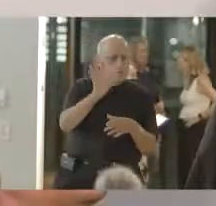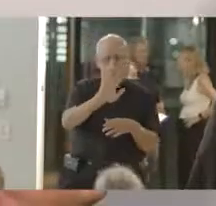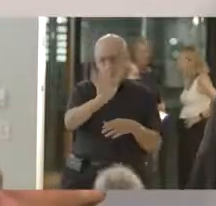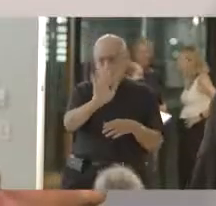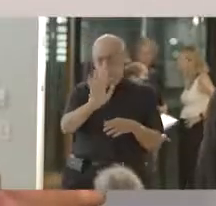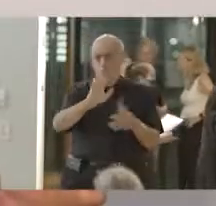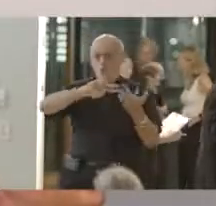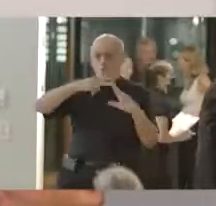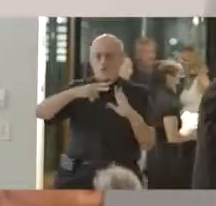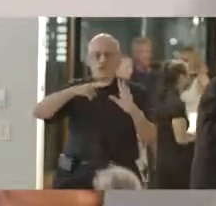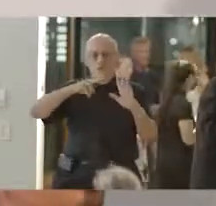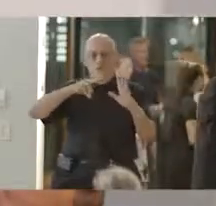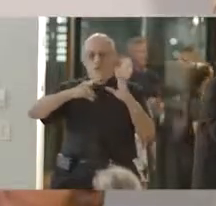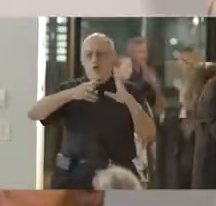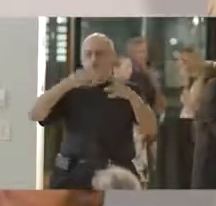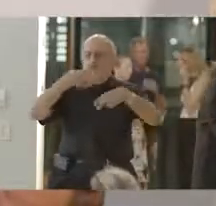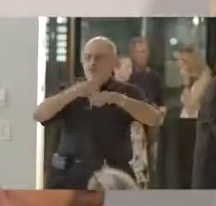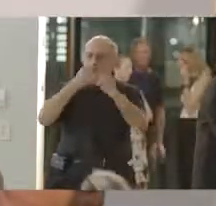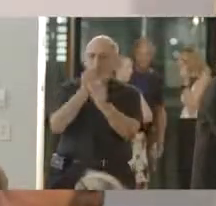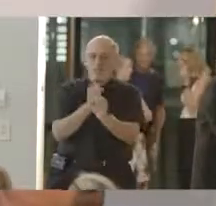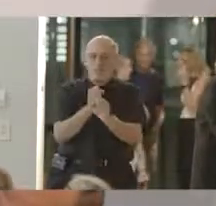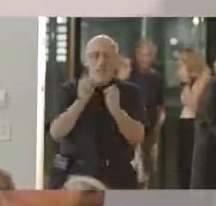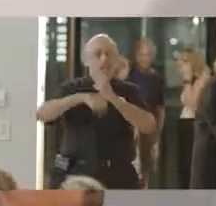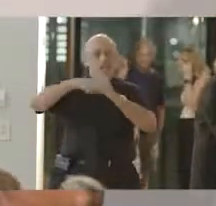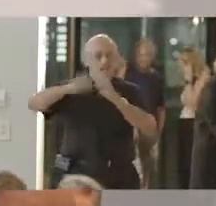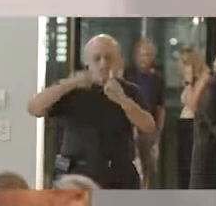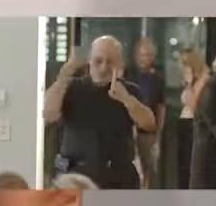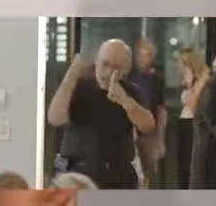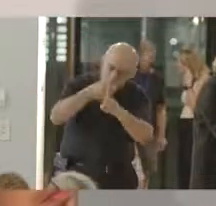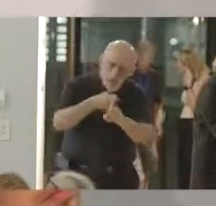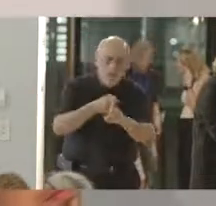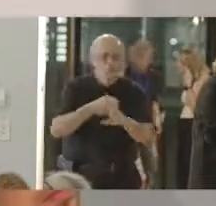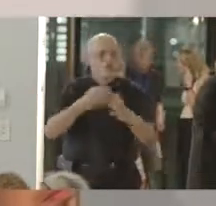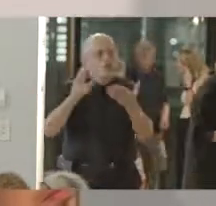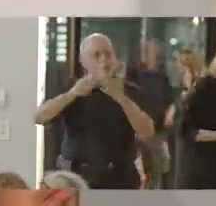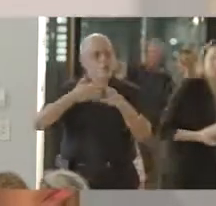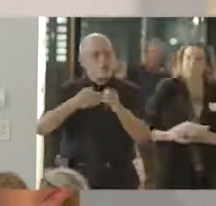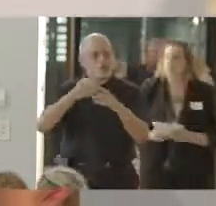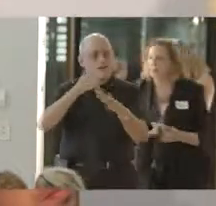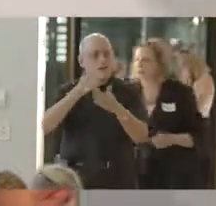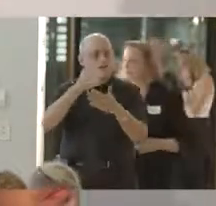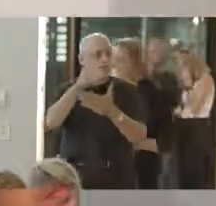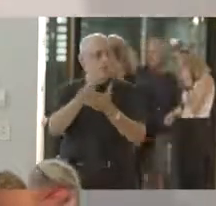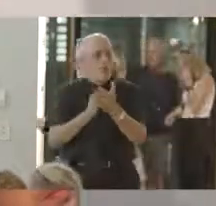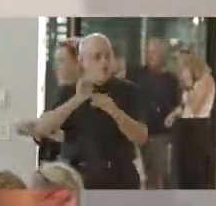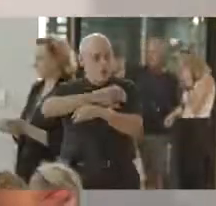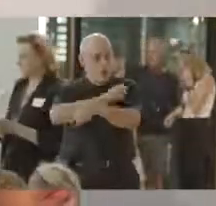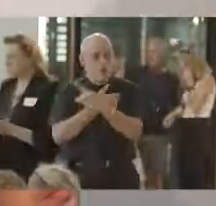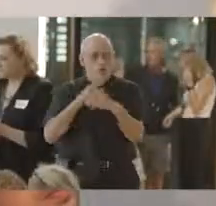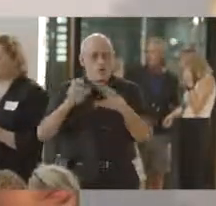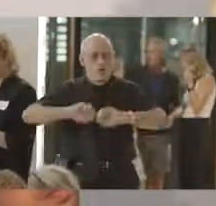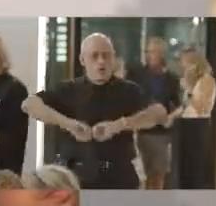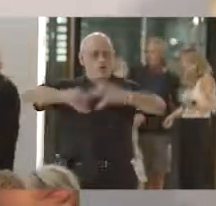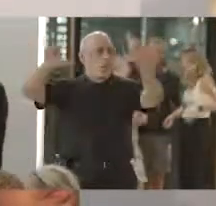does is that generally creates an exaggerated impact in sort of the urban fabric of the authority. We don't want to have it all deployable, of